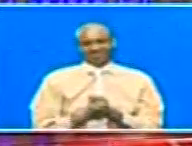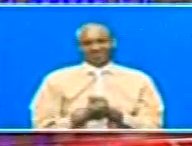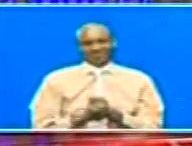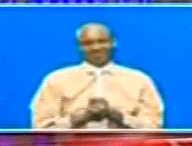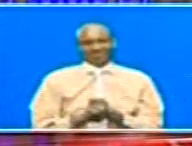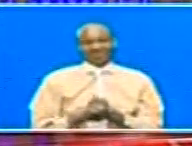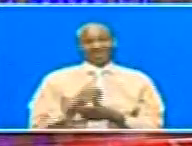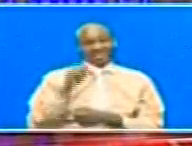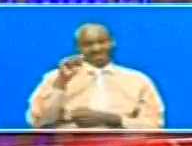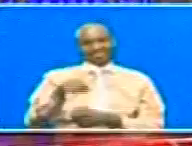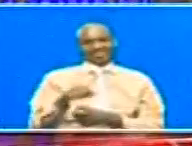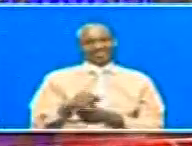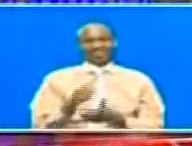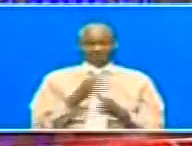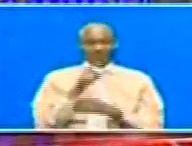Yes!